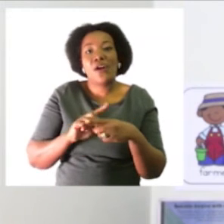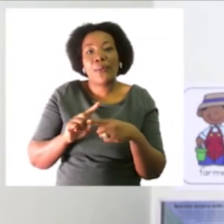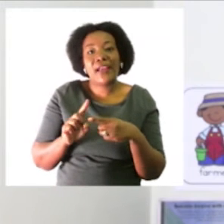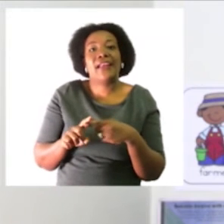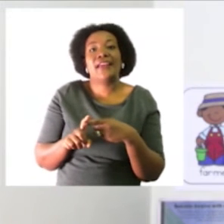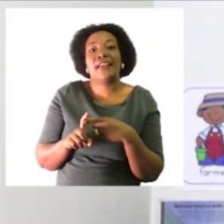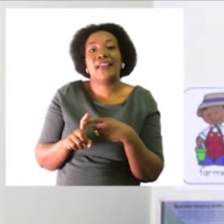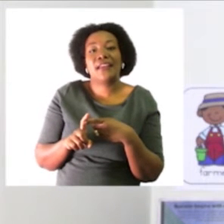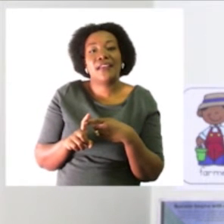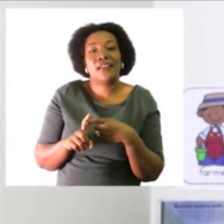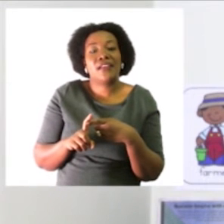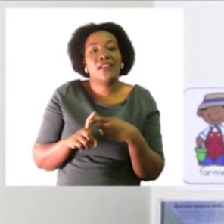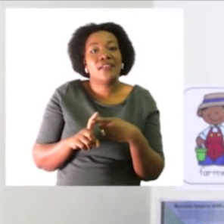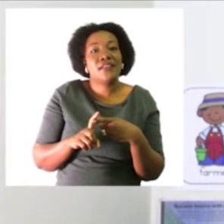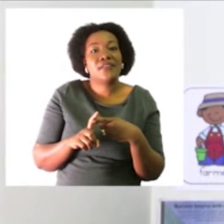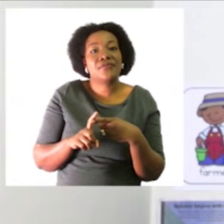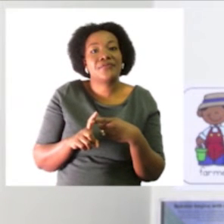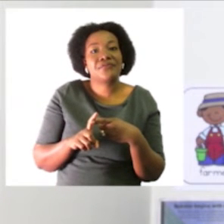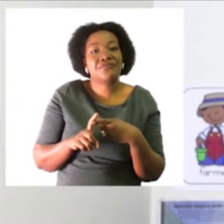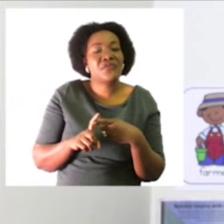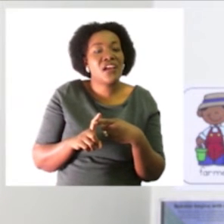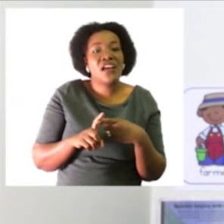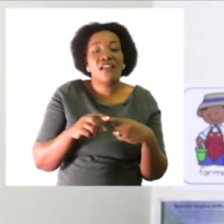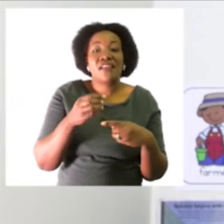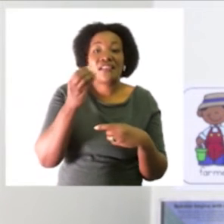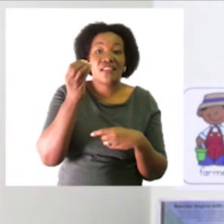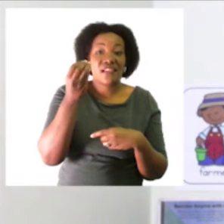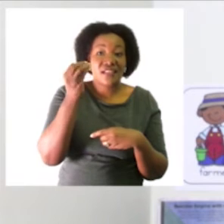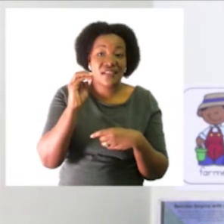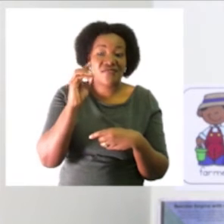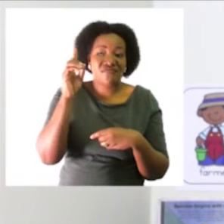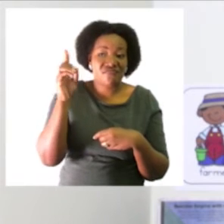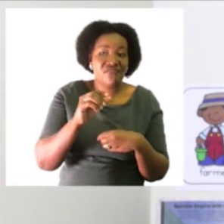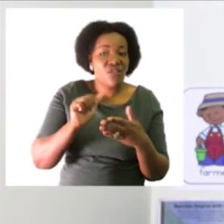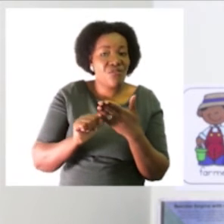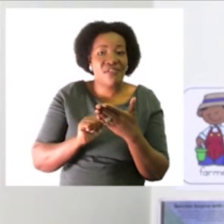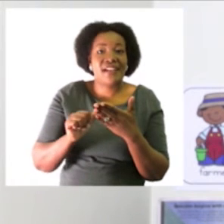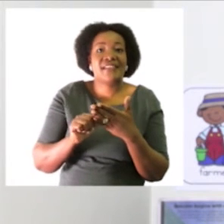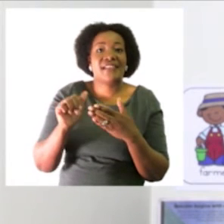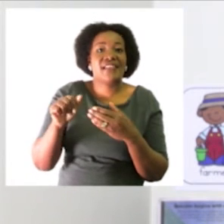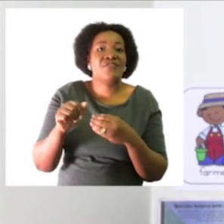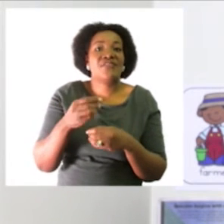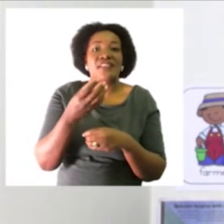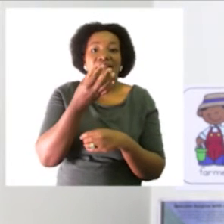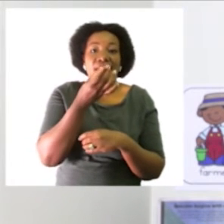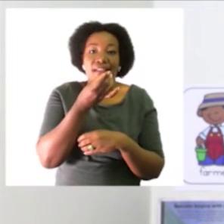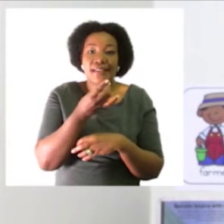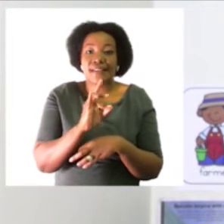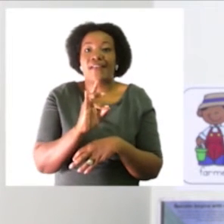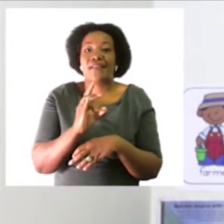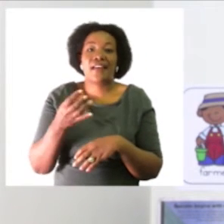our fingers? What do? Take the 0 away and write the leftover numbers, and then we are going to have